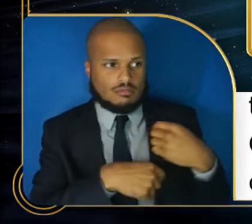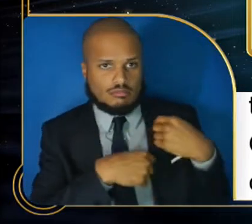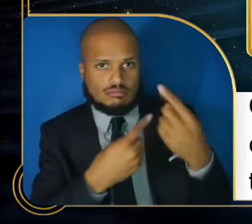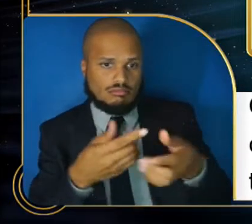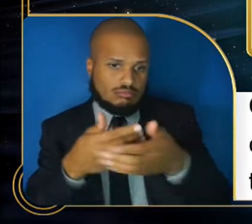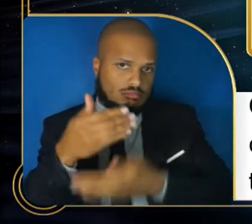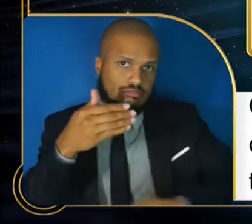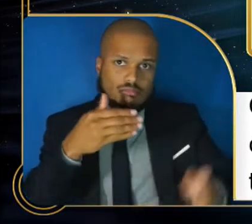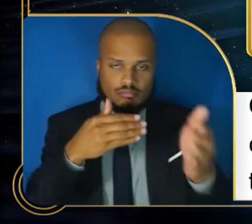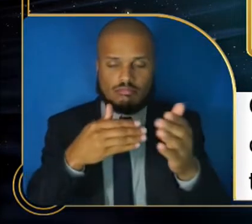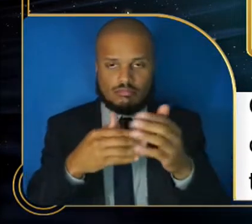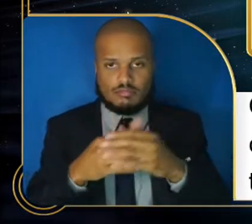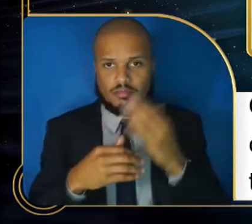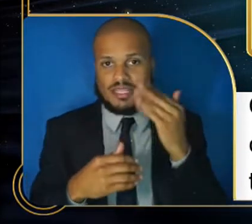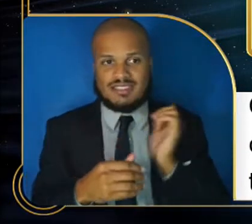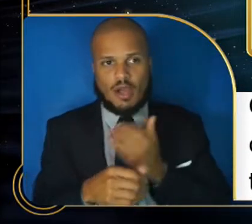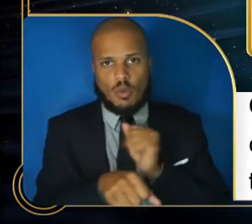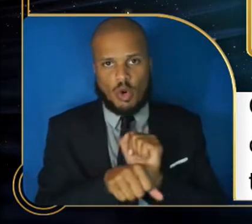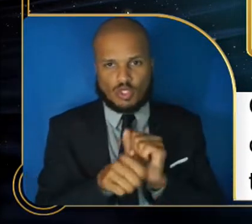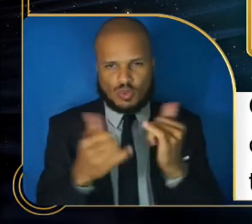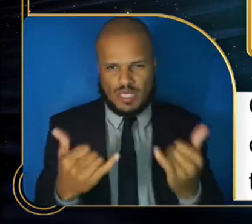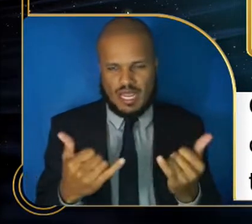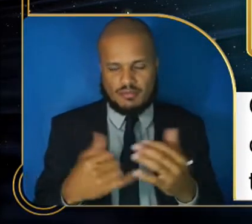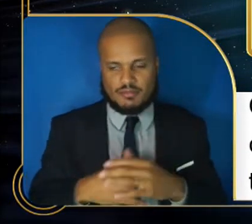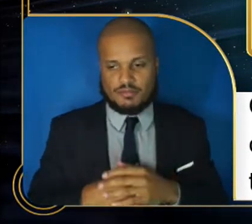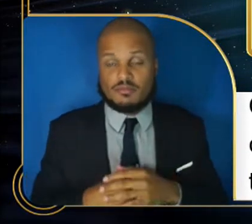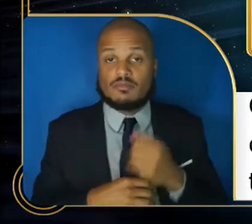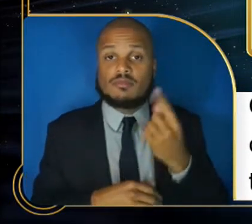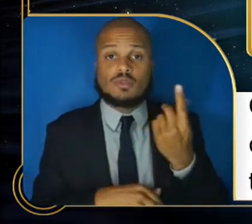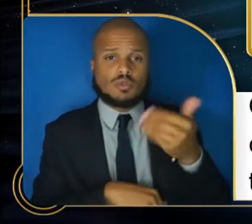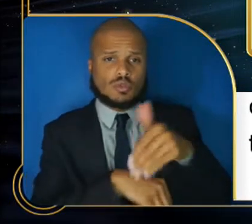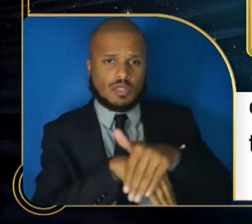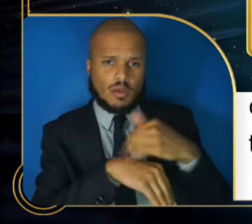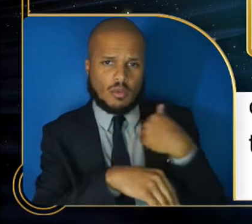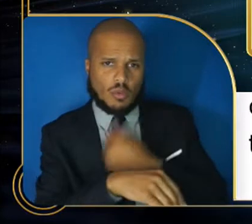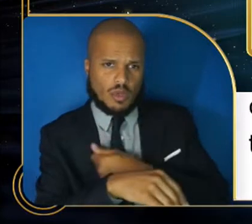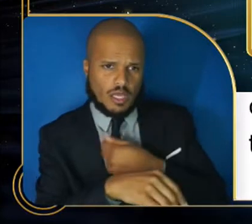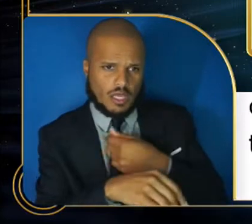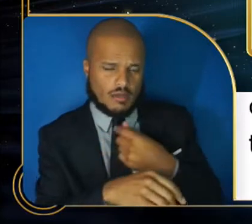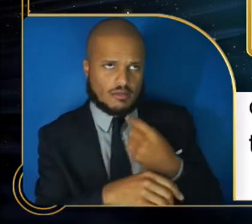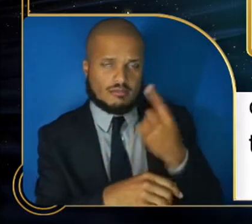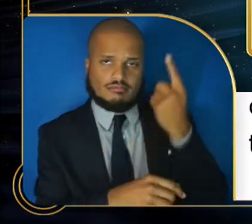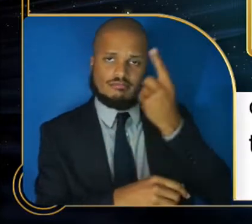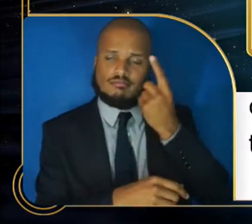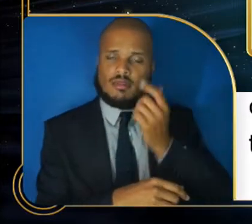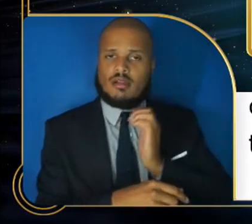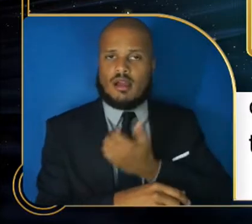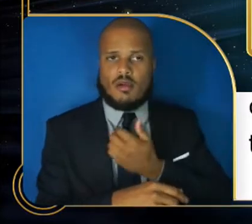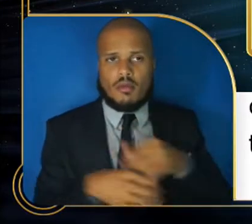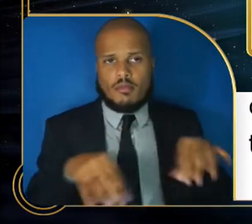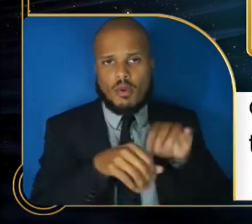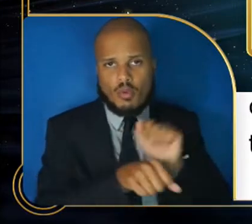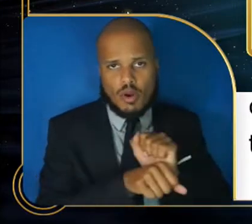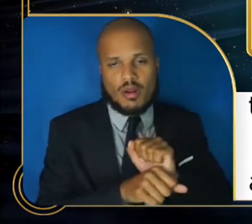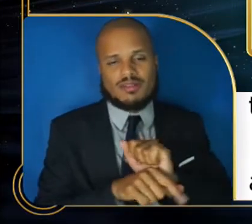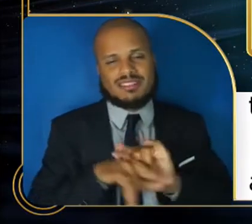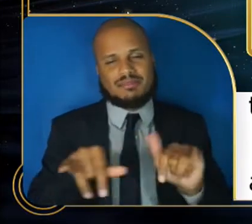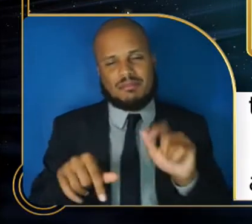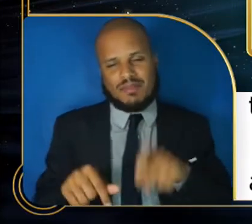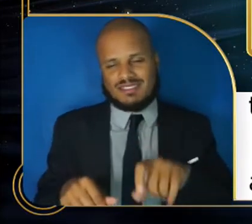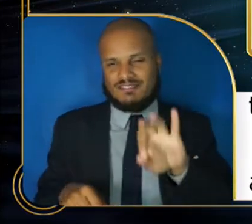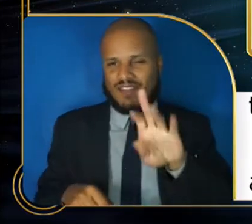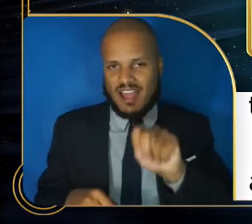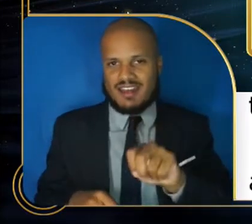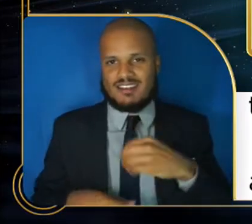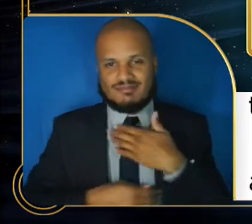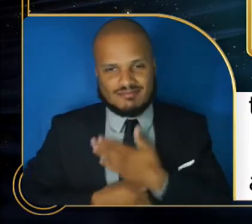ahead. While tonight reflects the critical work we do at Bazelon, it's also time to have a little fun. And I hope that